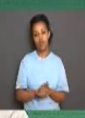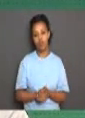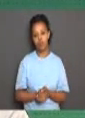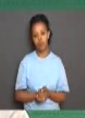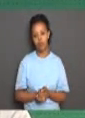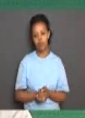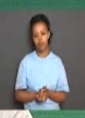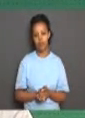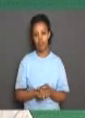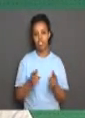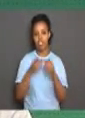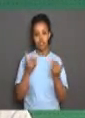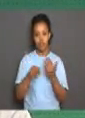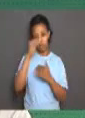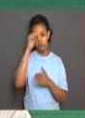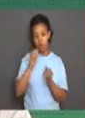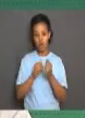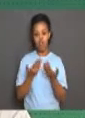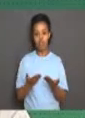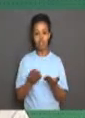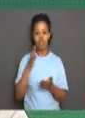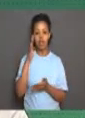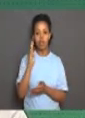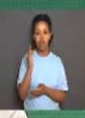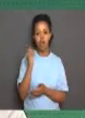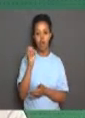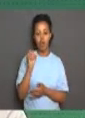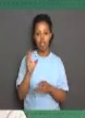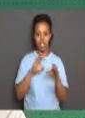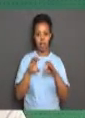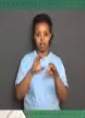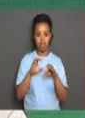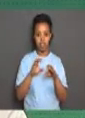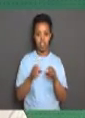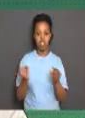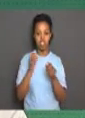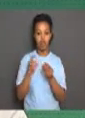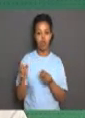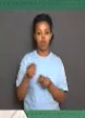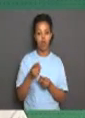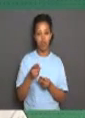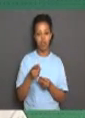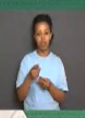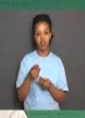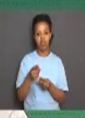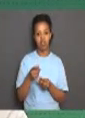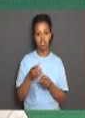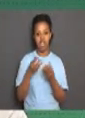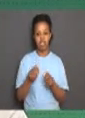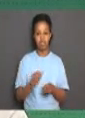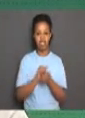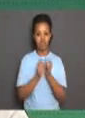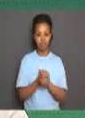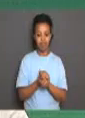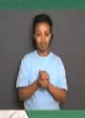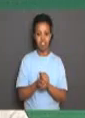today. We learned about how biochemistry provides more evidence for the